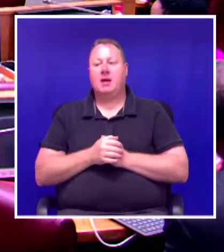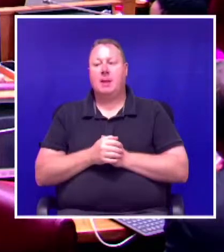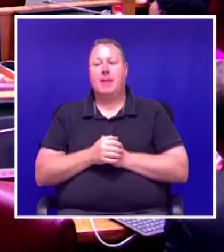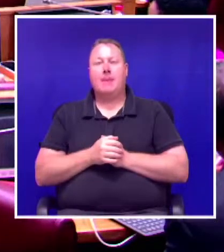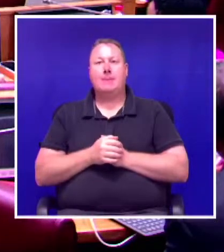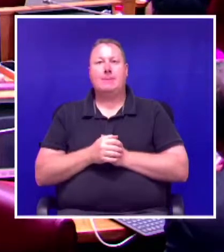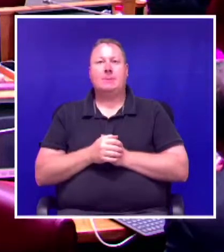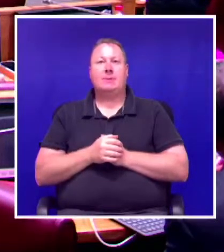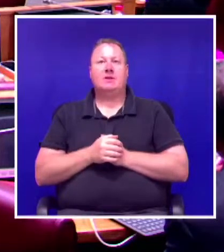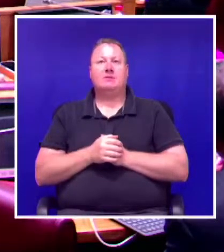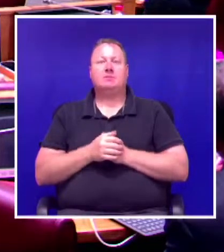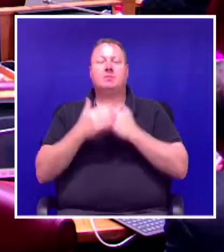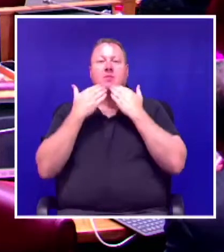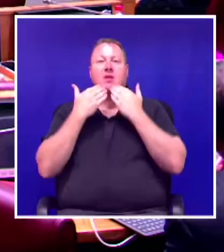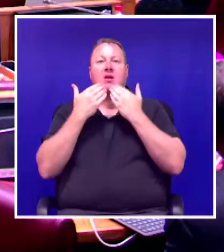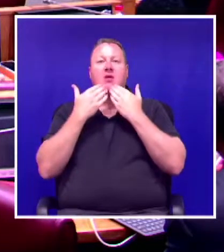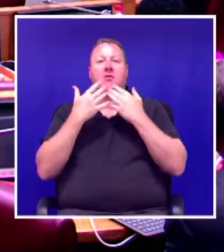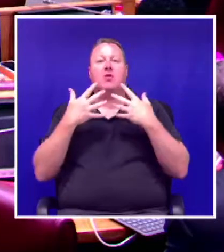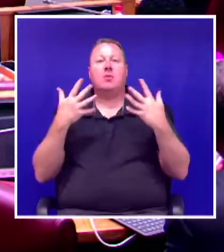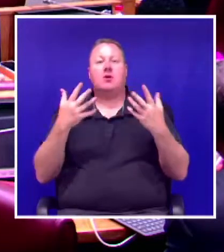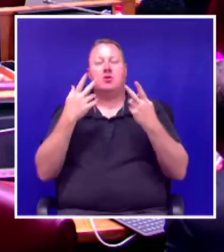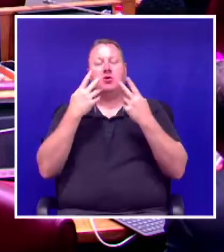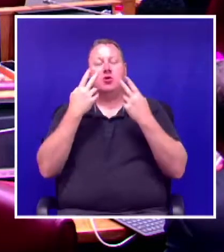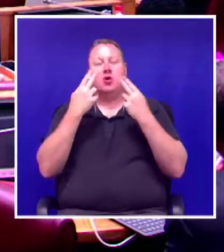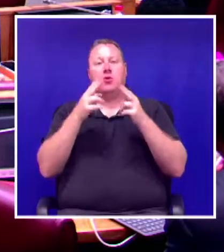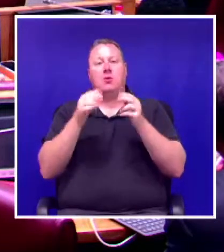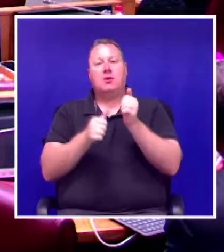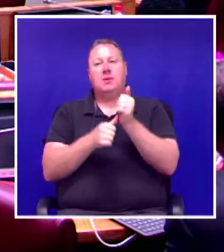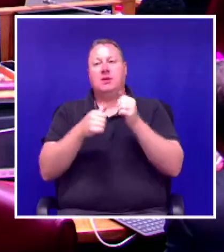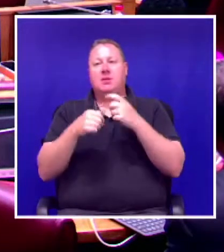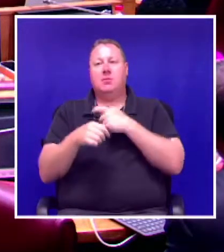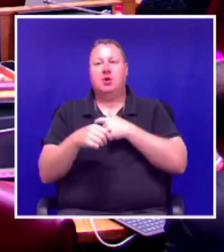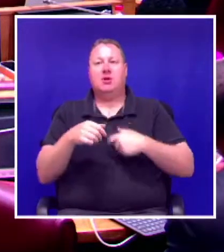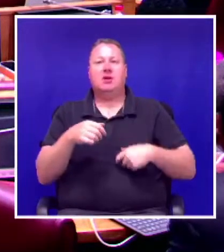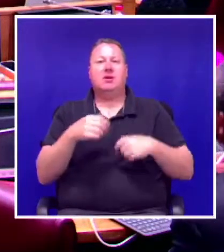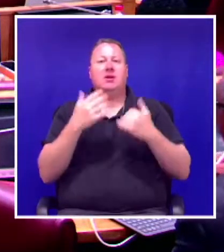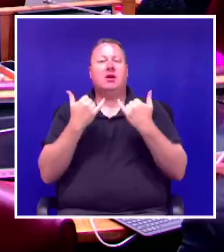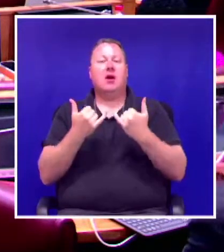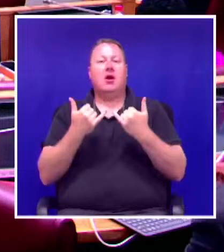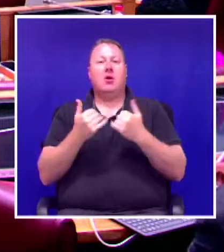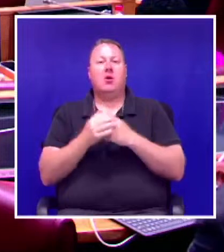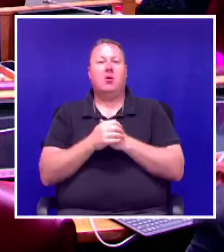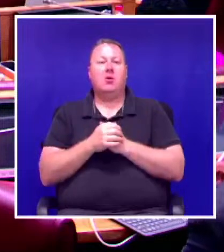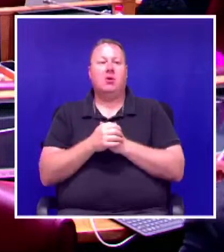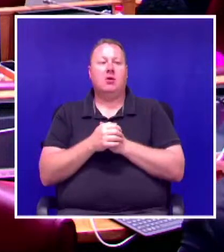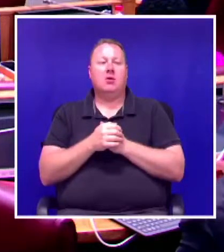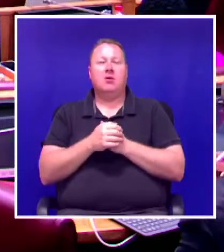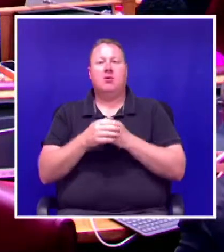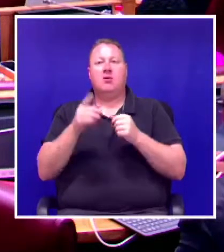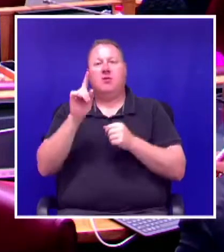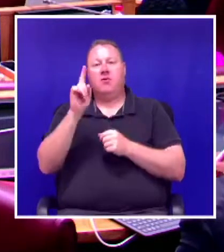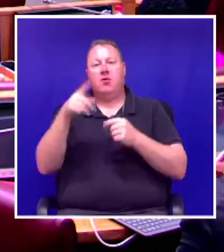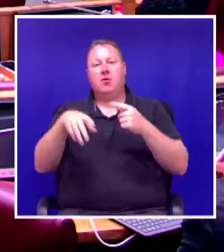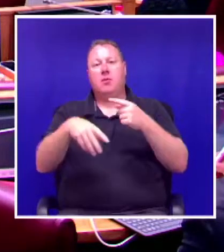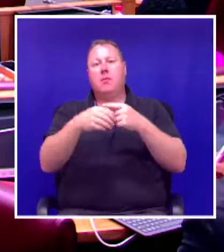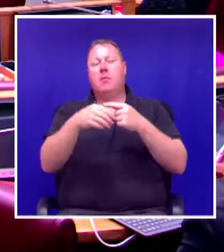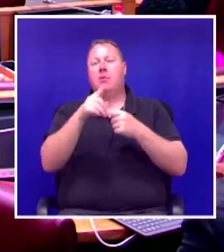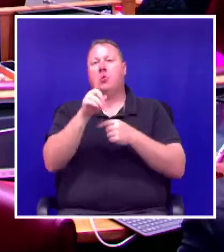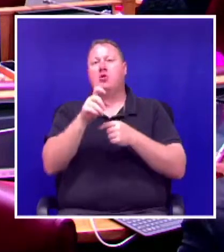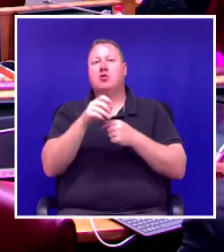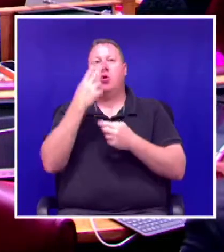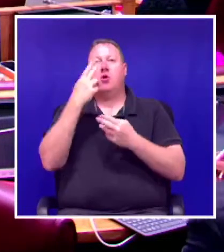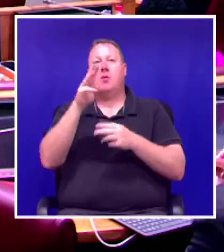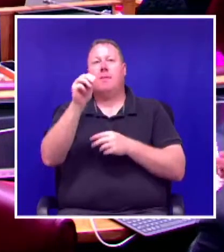Thank you very much, Honorable Deputy President. We now go up to the follow-up question. Honorable Moemang.